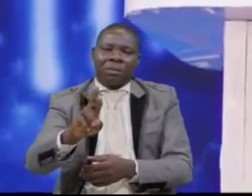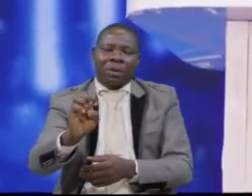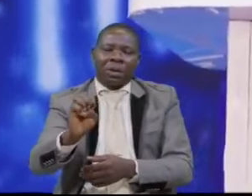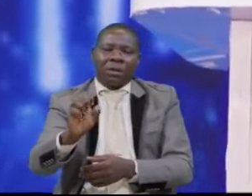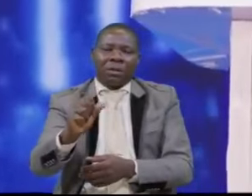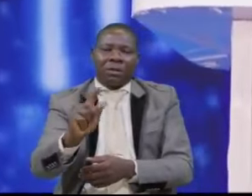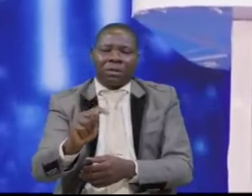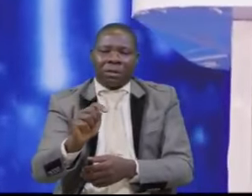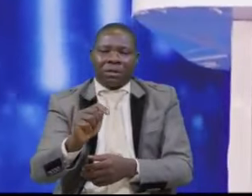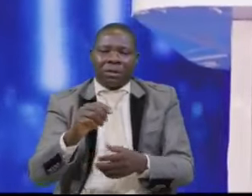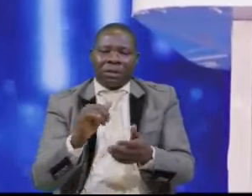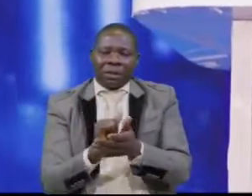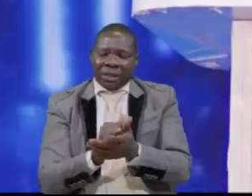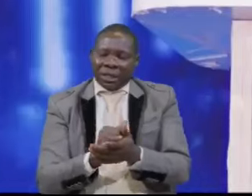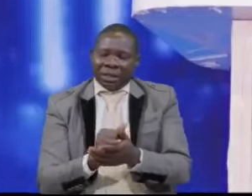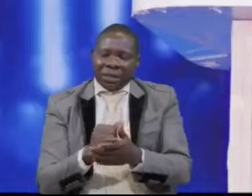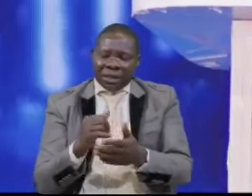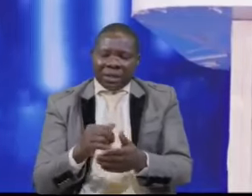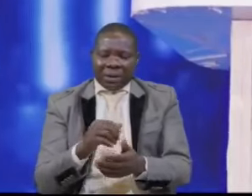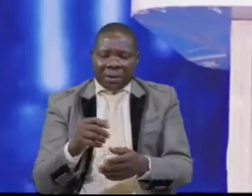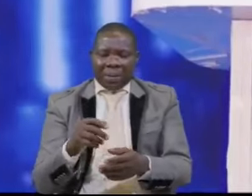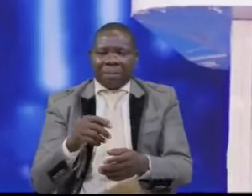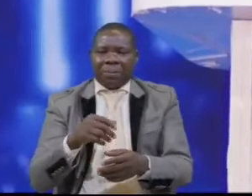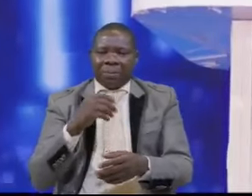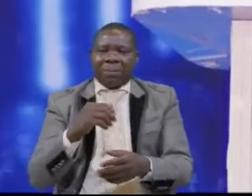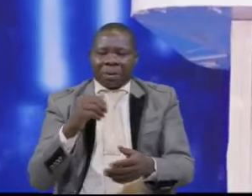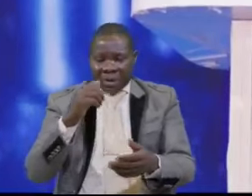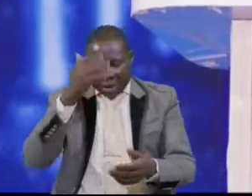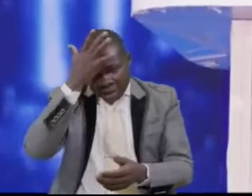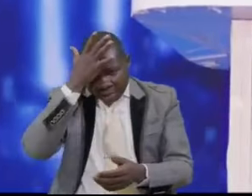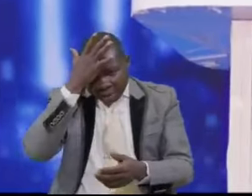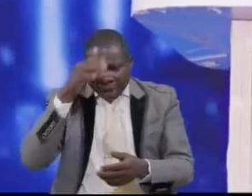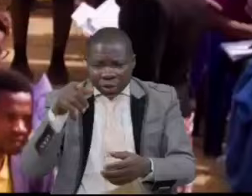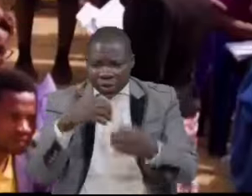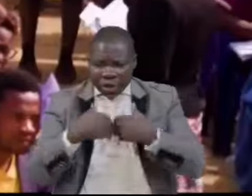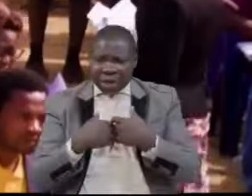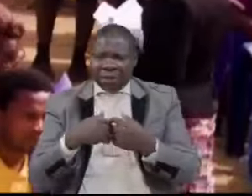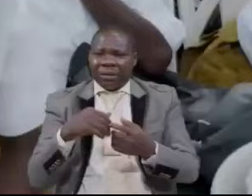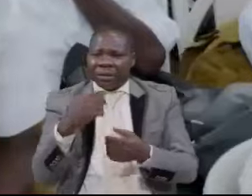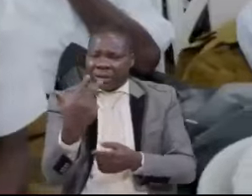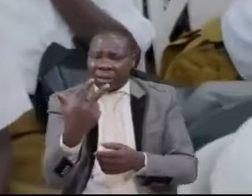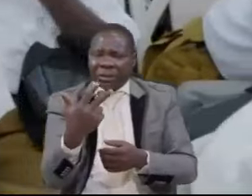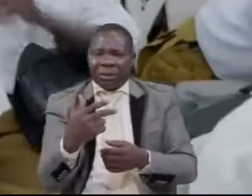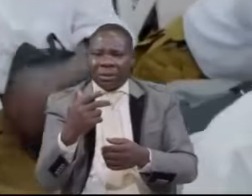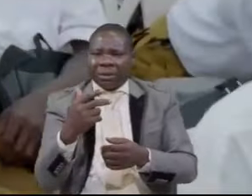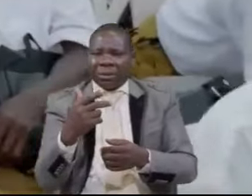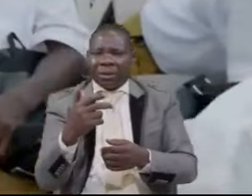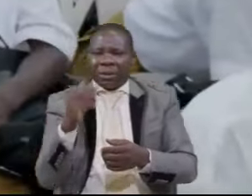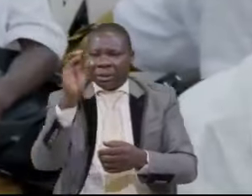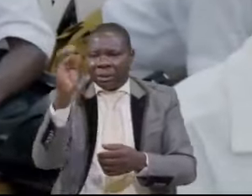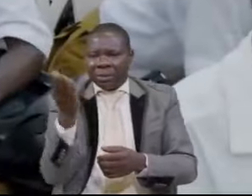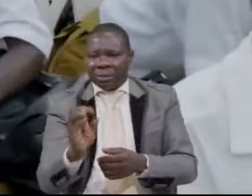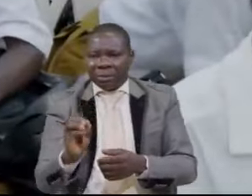it's 1 year, you add 3%, you have 103. And then the following year,